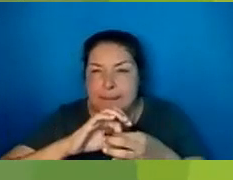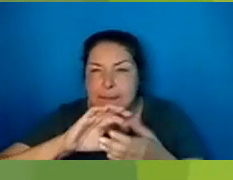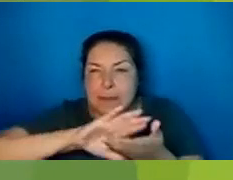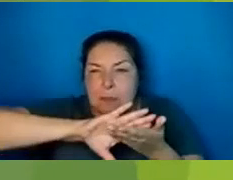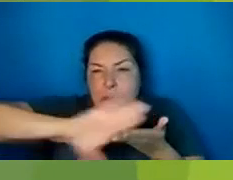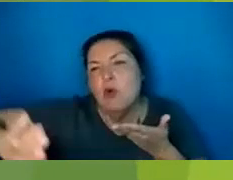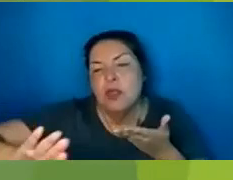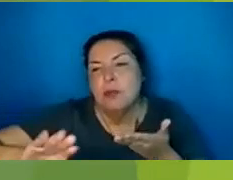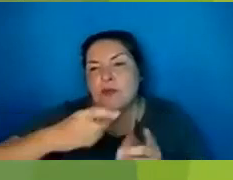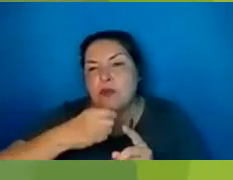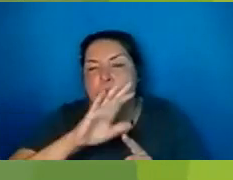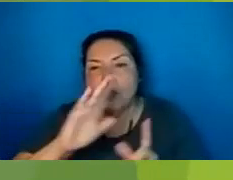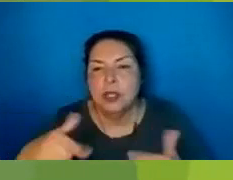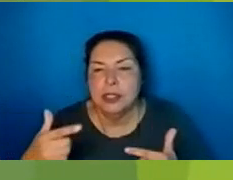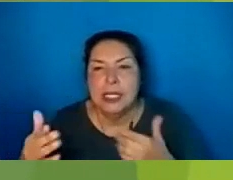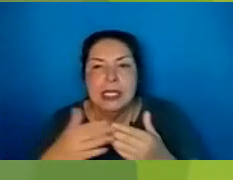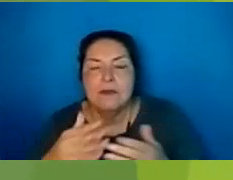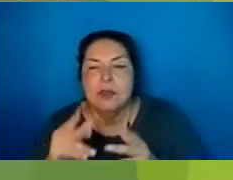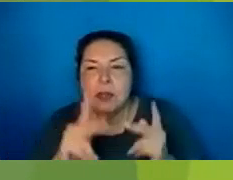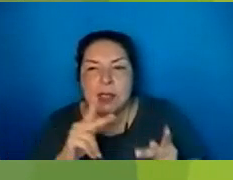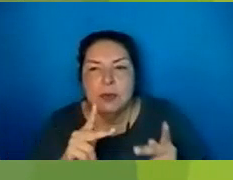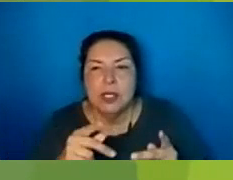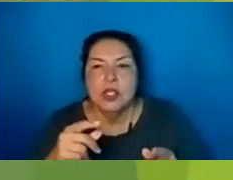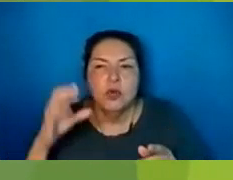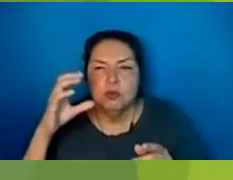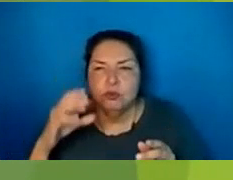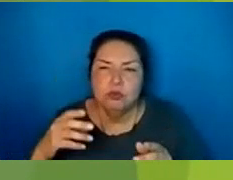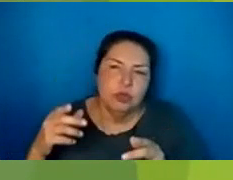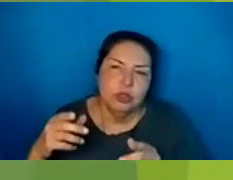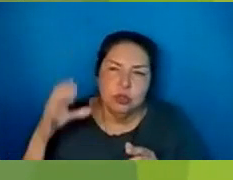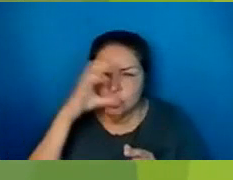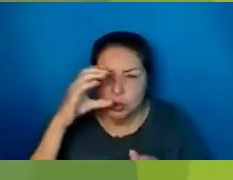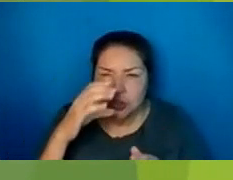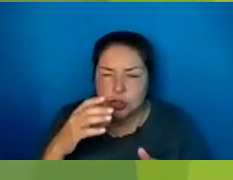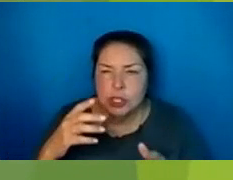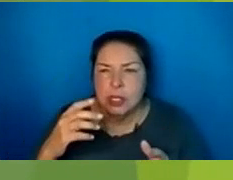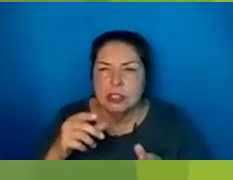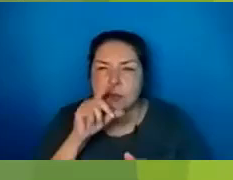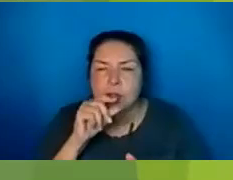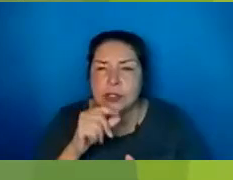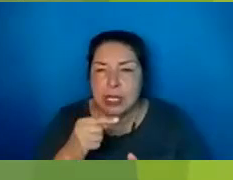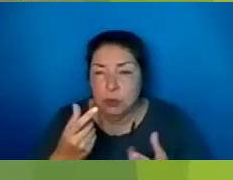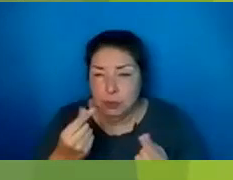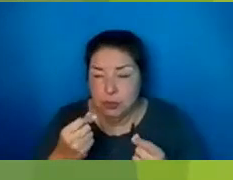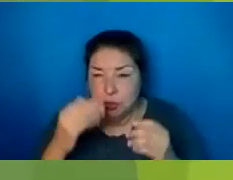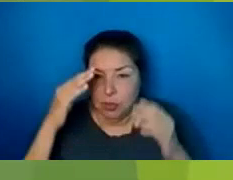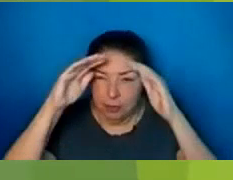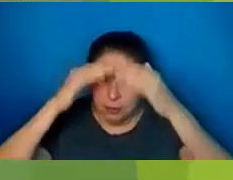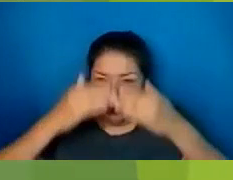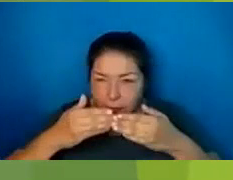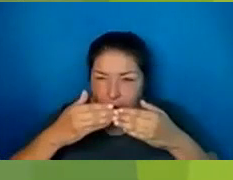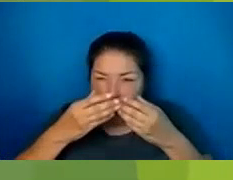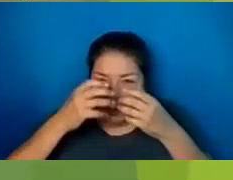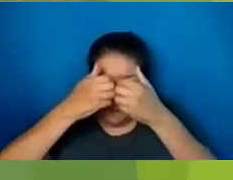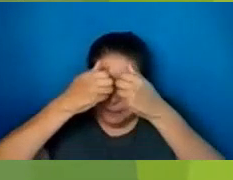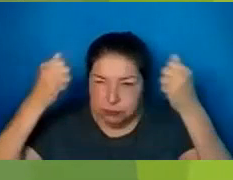even those lives whom you hunt as birds. I will also tear off your veils and deliver my people from your hands, and they